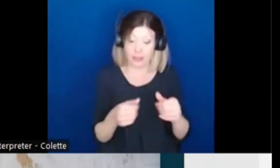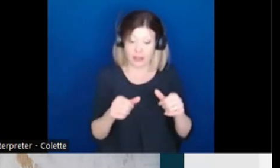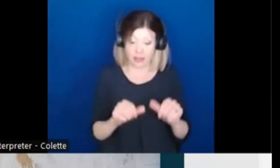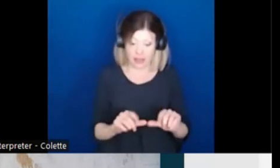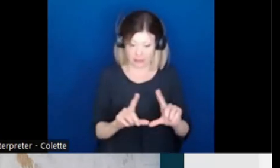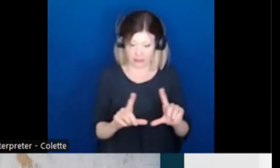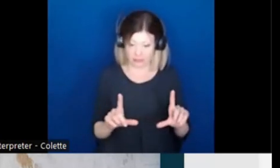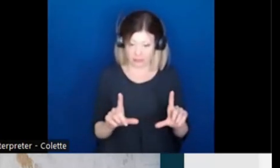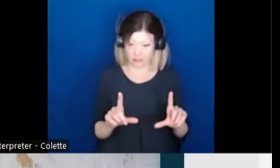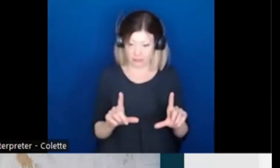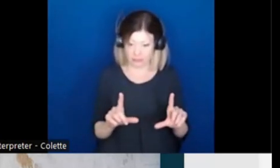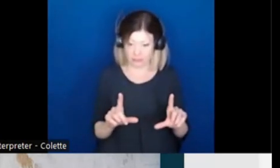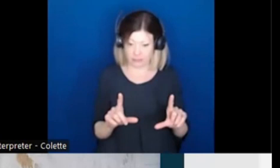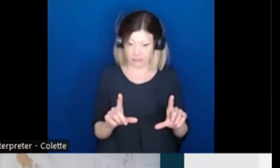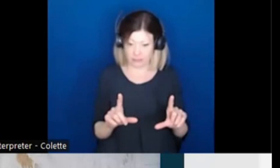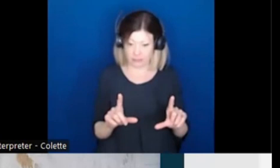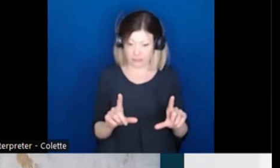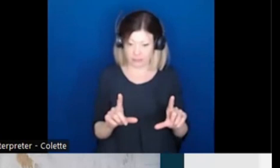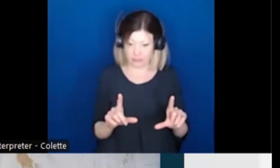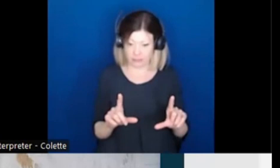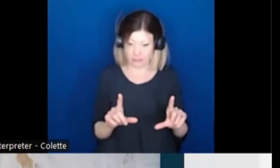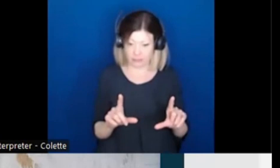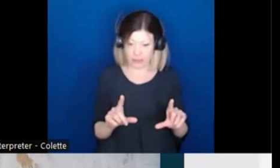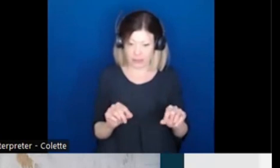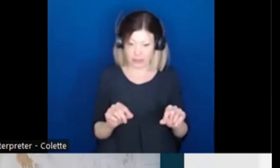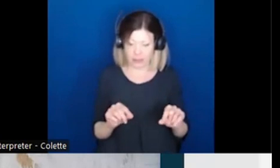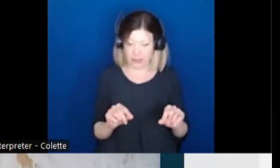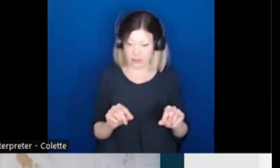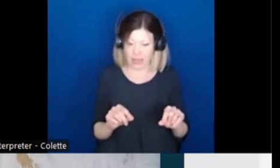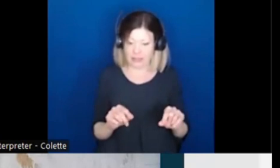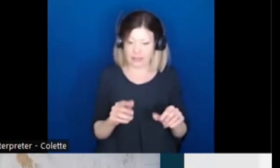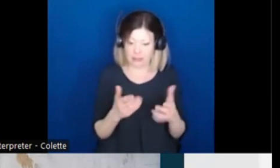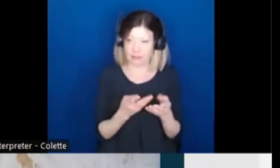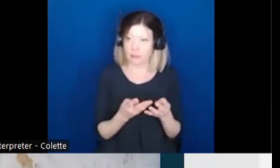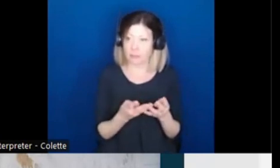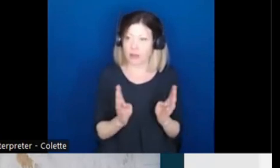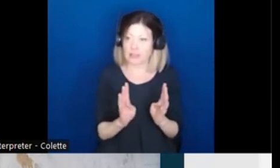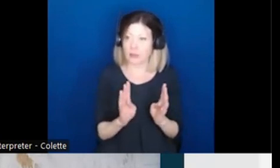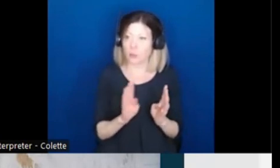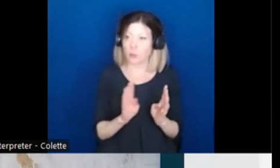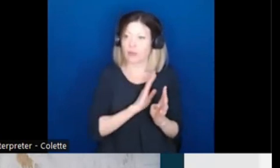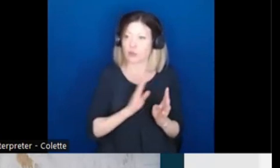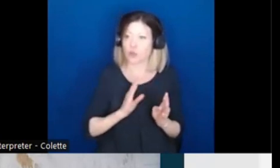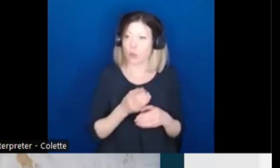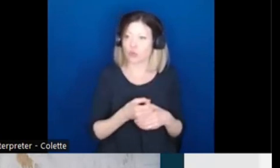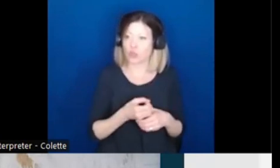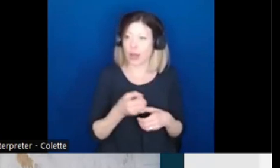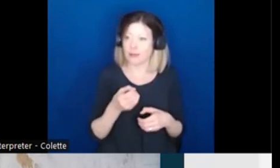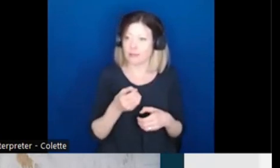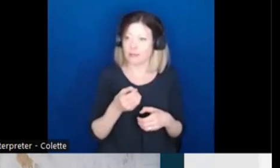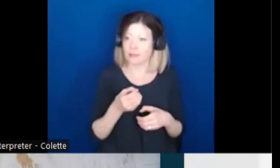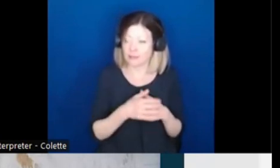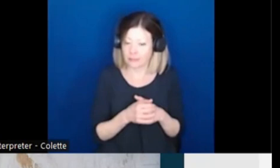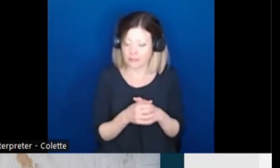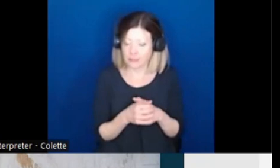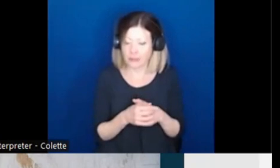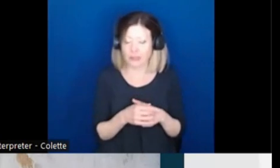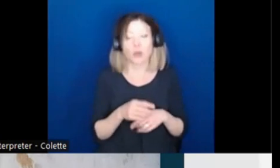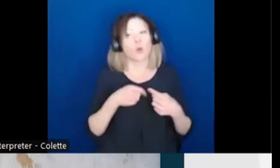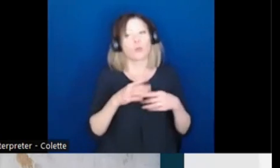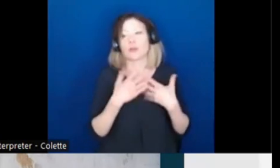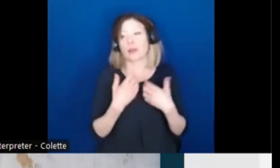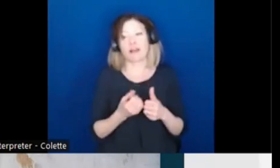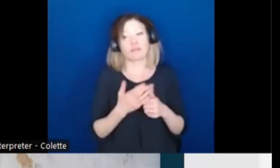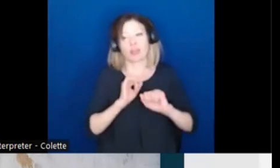one that shows the room as a whole, and this shows a little wooden soldier. So this represents, we don't have any of the original wooden